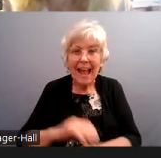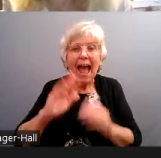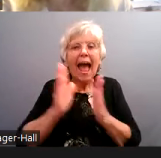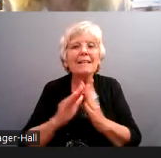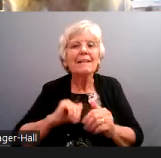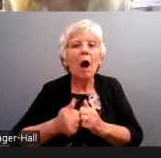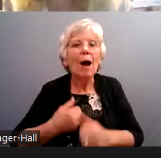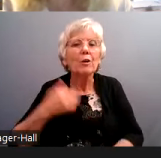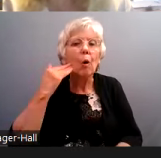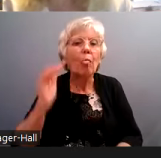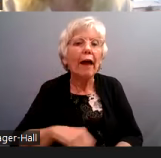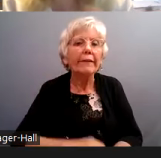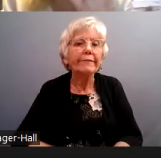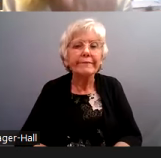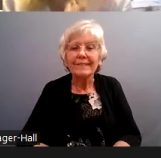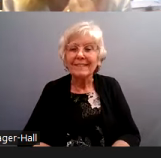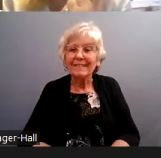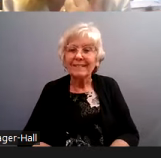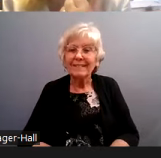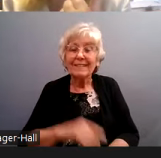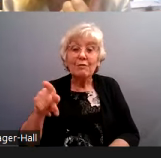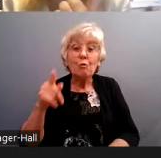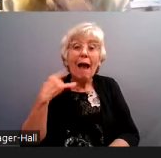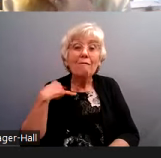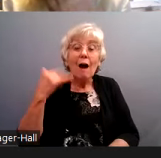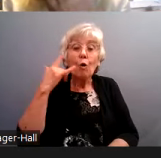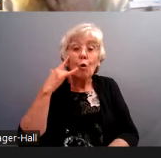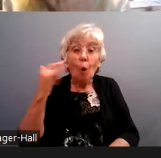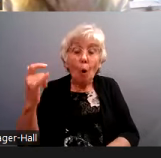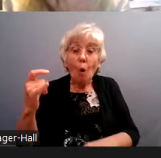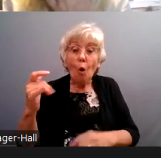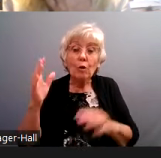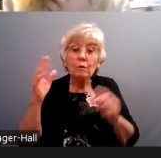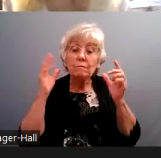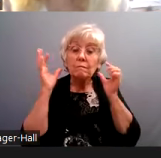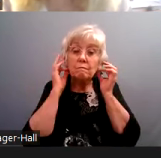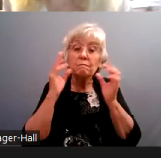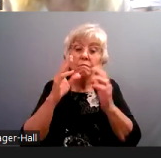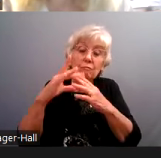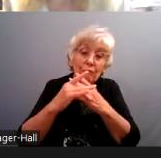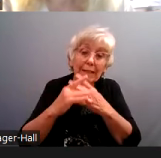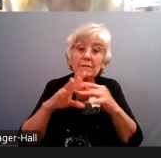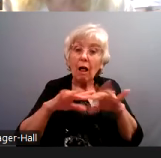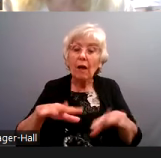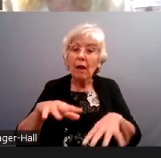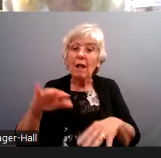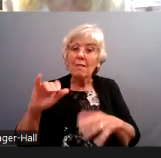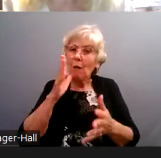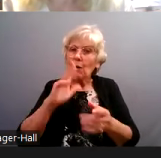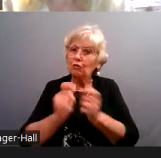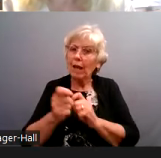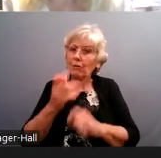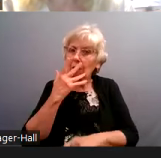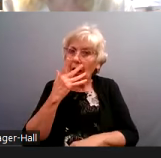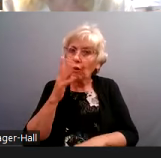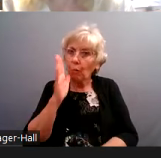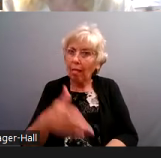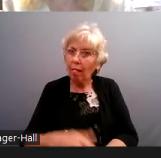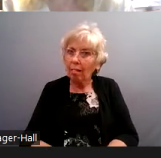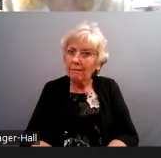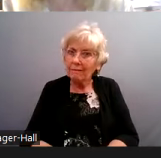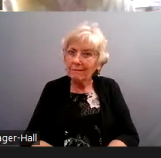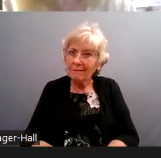So and we're if you going to do have this. gold jewelry, it will discolor it too. I've seen that happen. Oh, that's good to note too. Yeah. I've seen